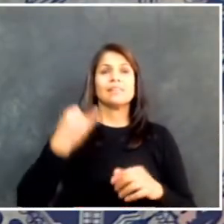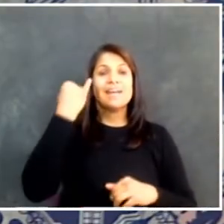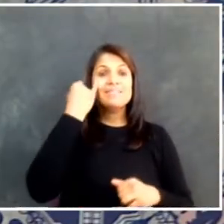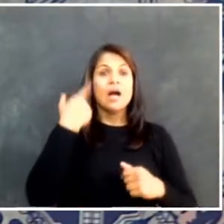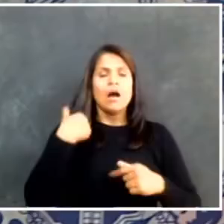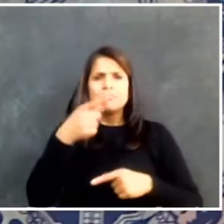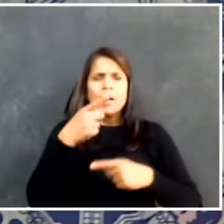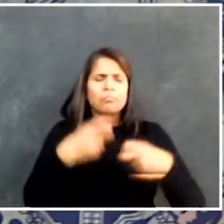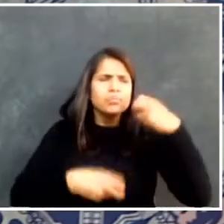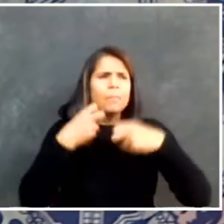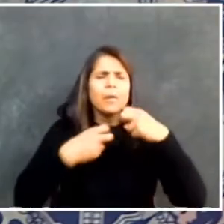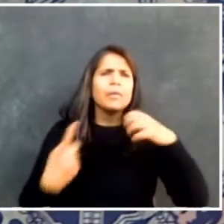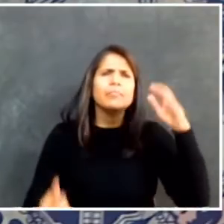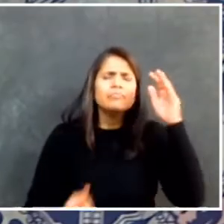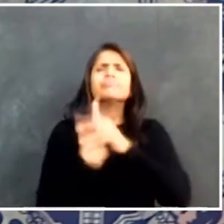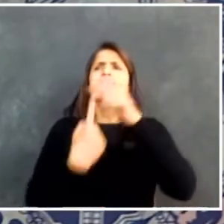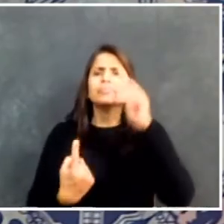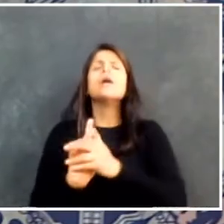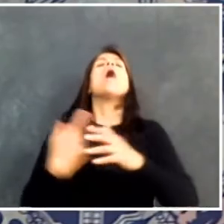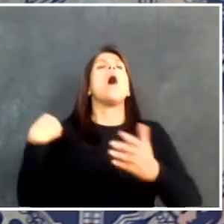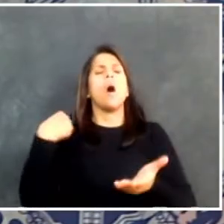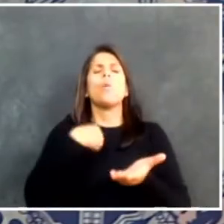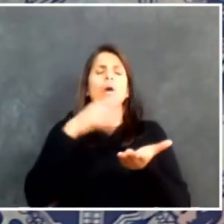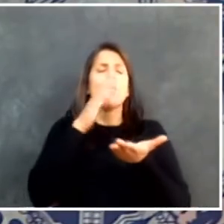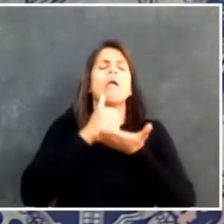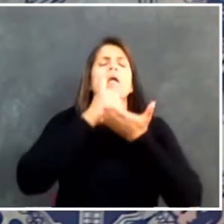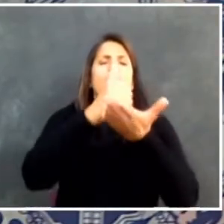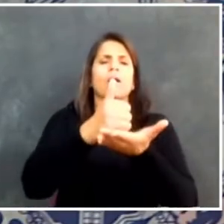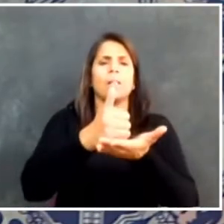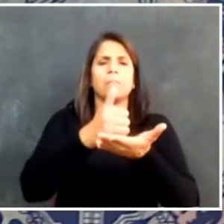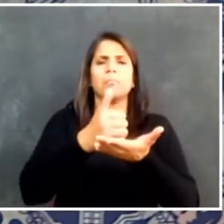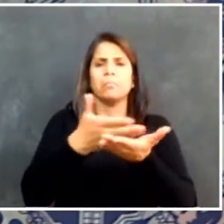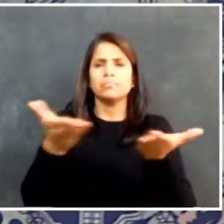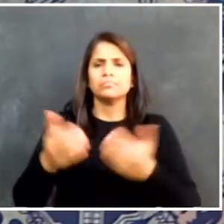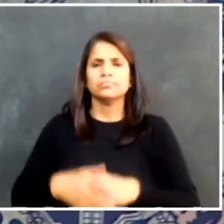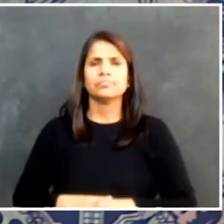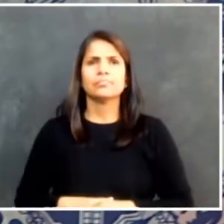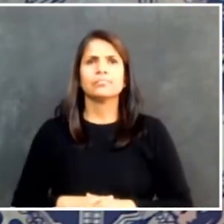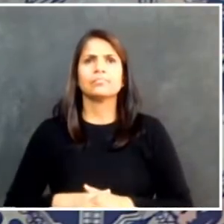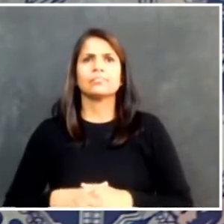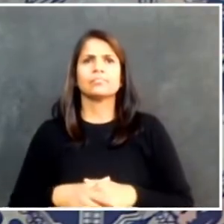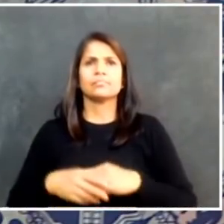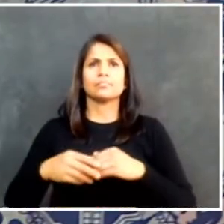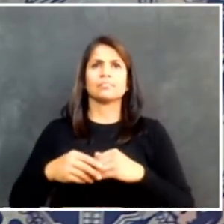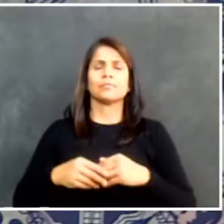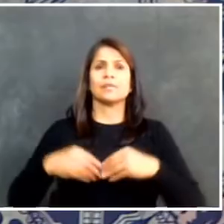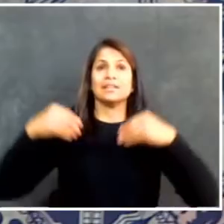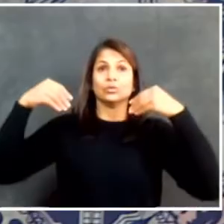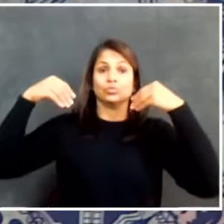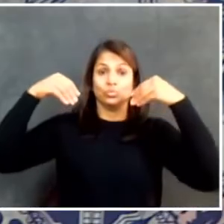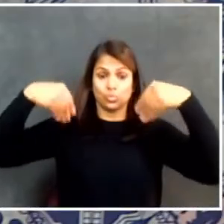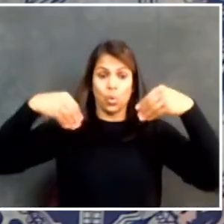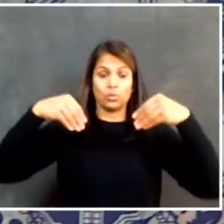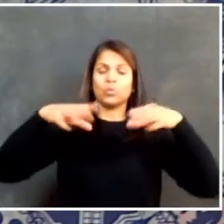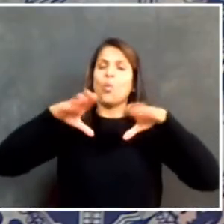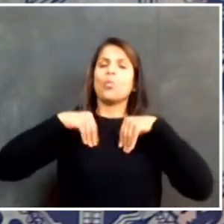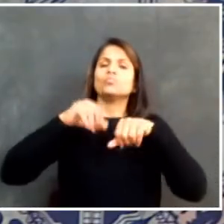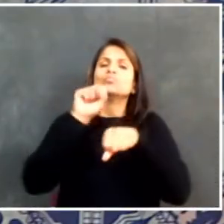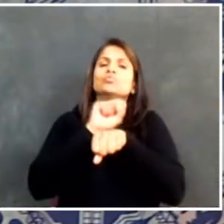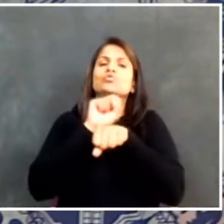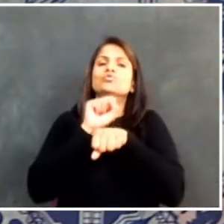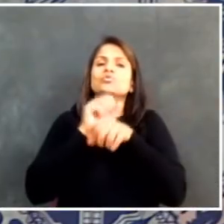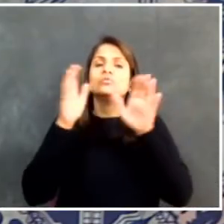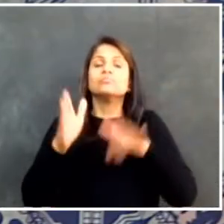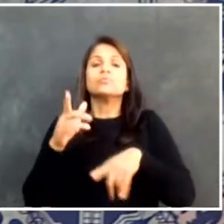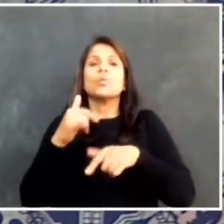owner has to do is call 311 to get that help. Or if they have a connection to their local precinct or their neighborhood coordinating officer